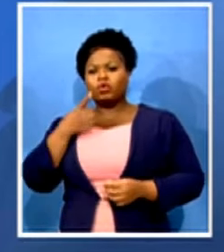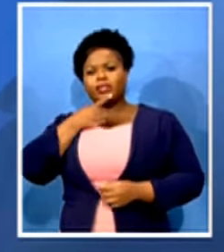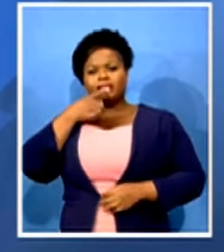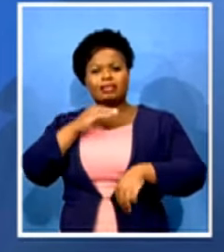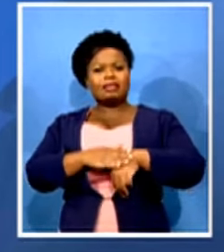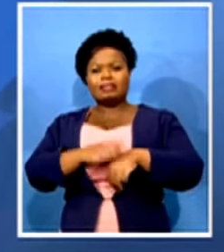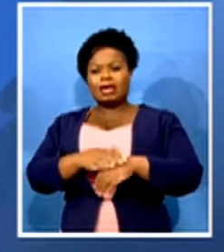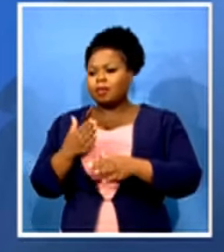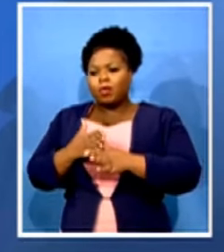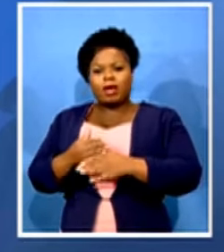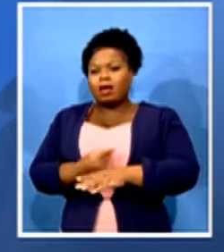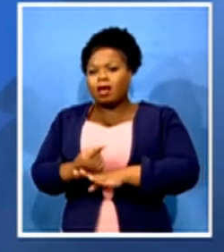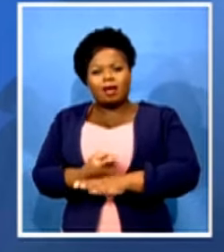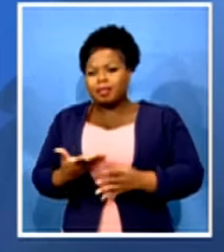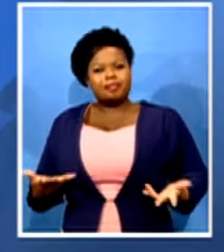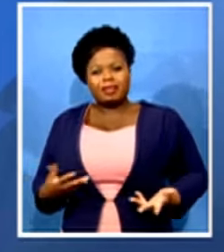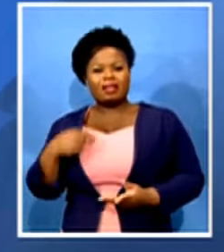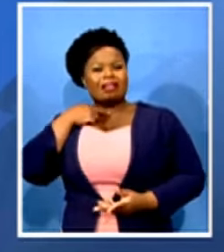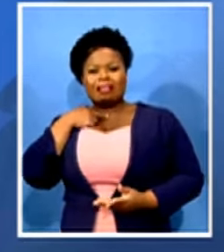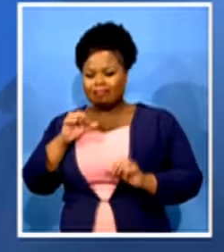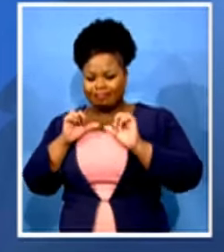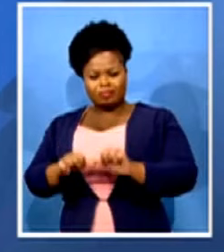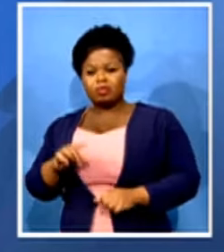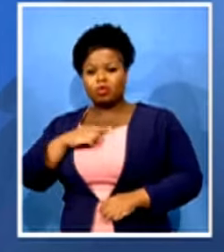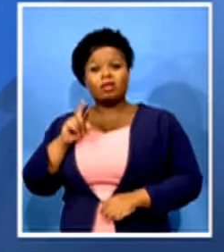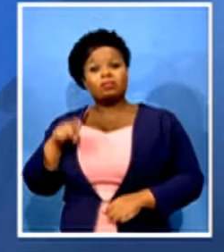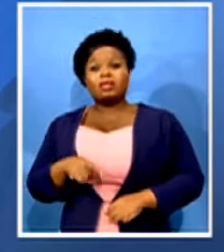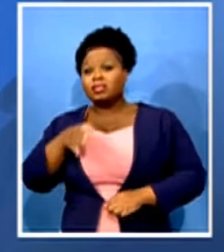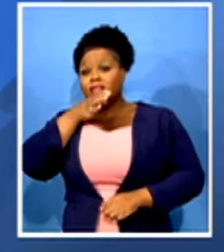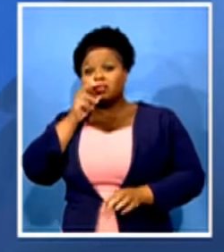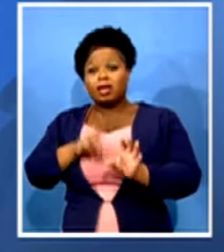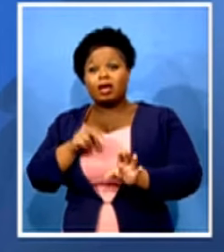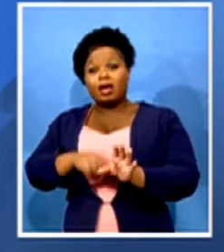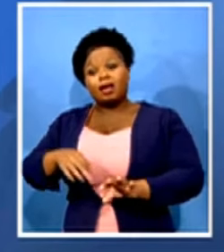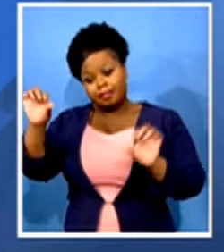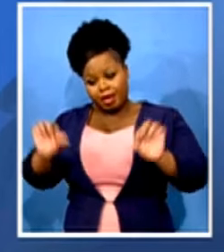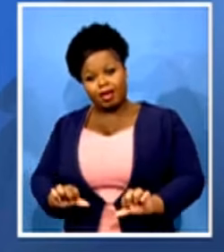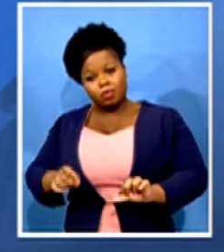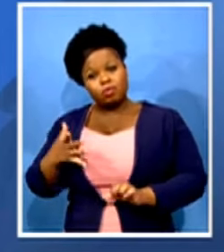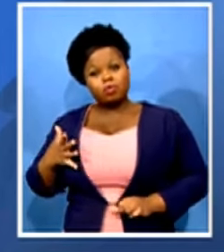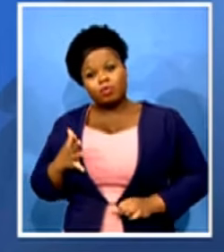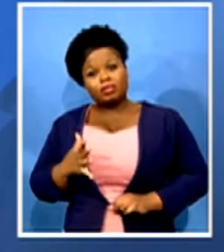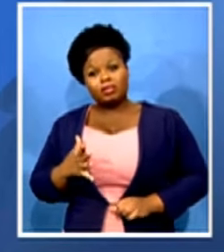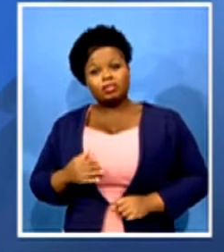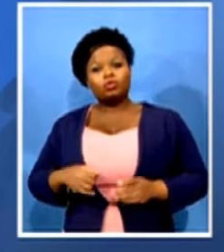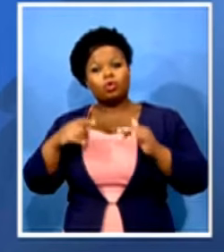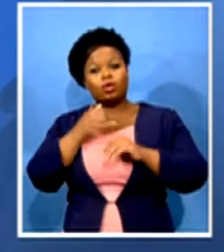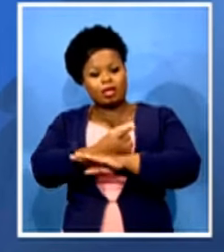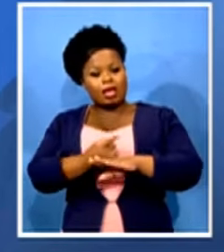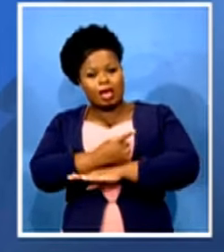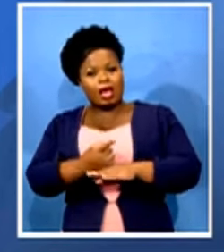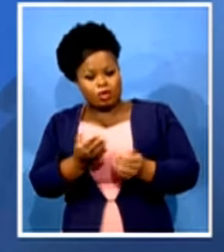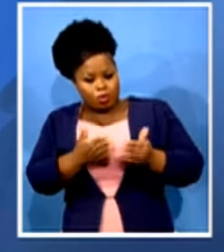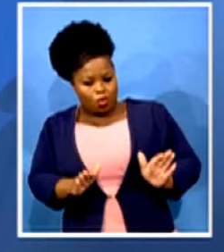is, guys, you need to get liquor back into your business. Guys, you need to get the curfew extended. We can't come into your establishment and